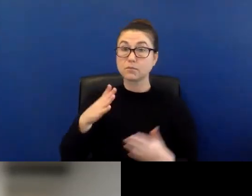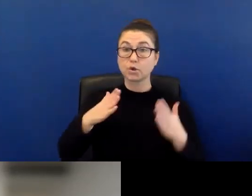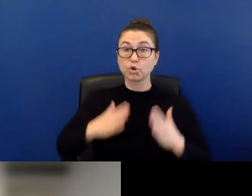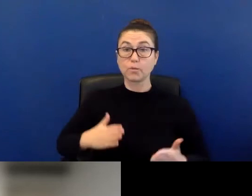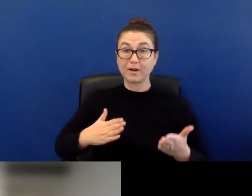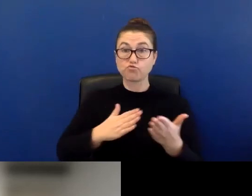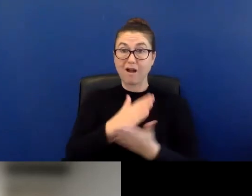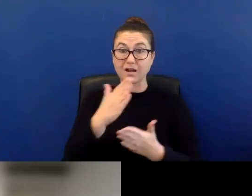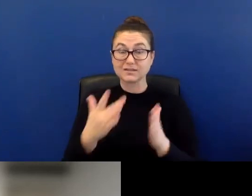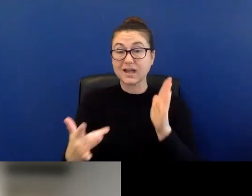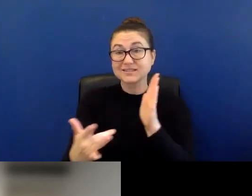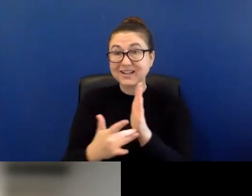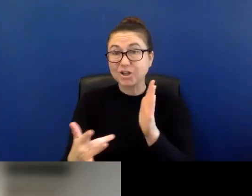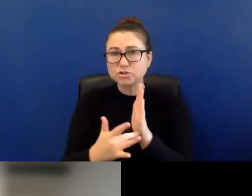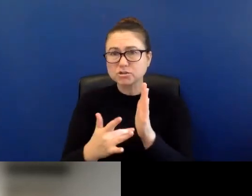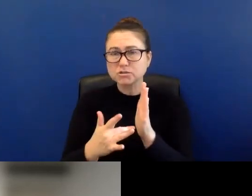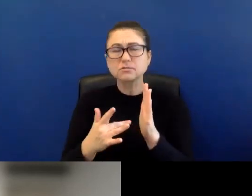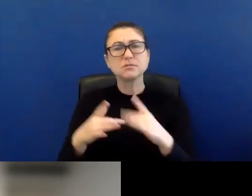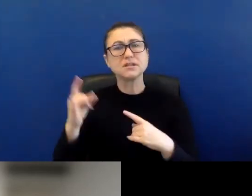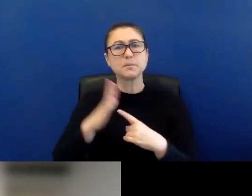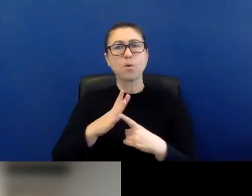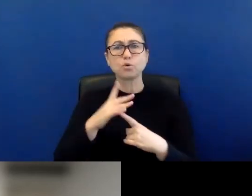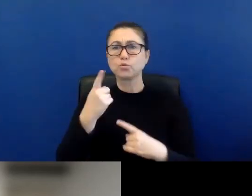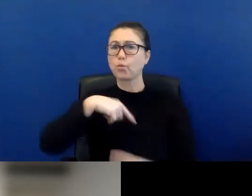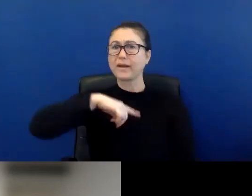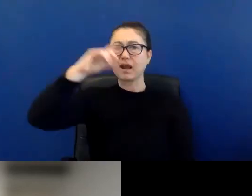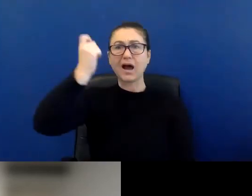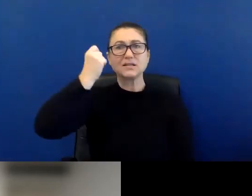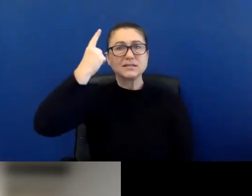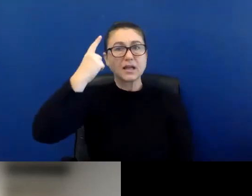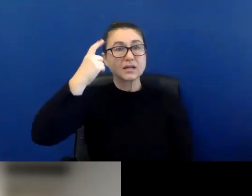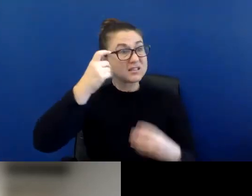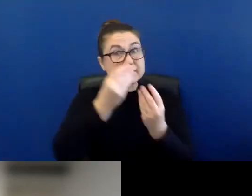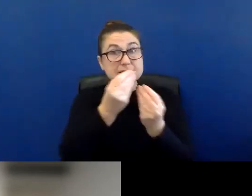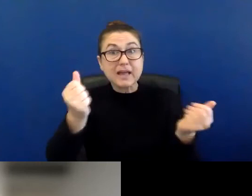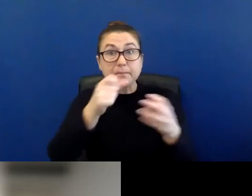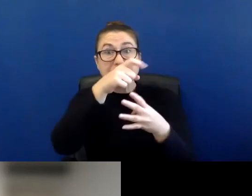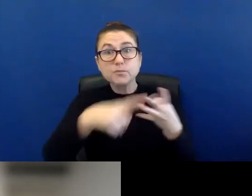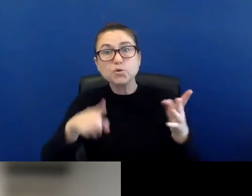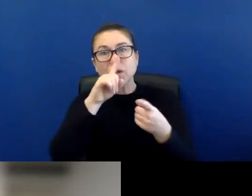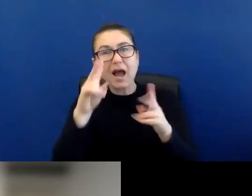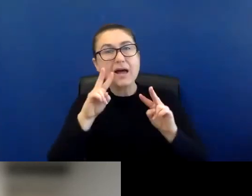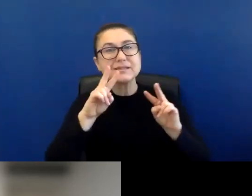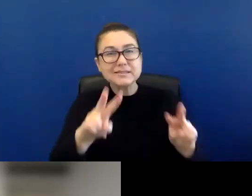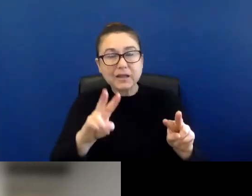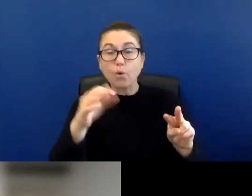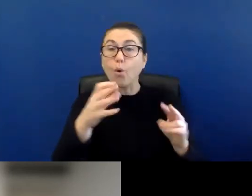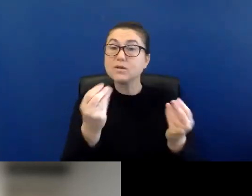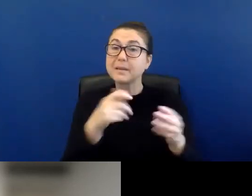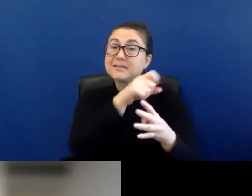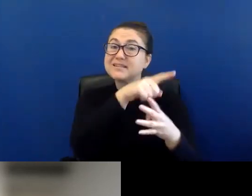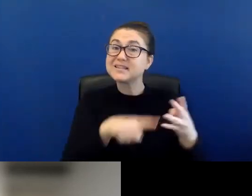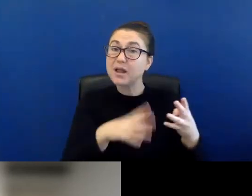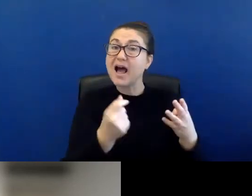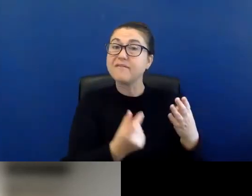technology, to be aware that not all disability is visible, and disability may be episodic too. 4.4